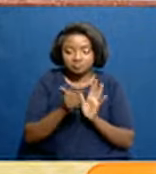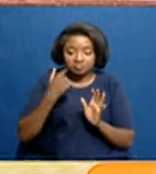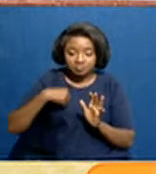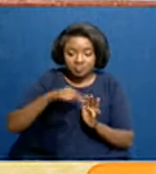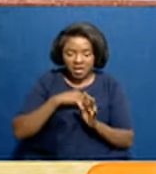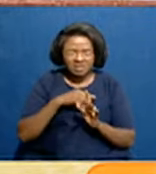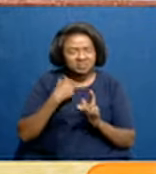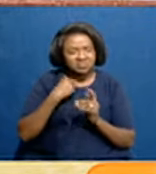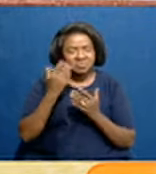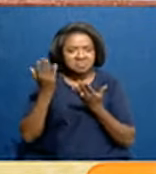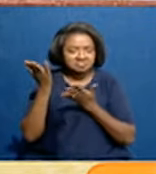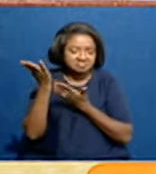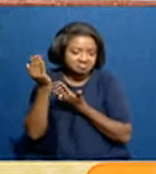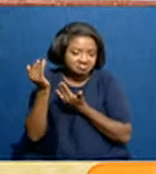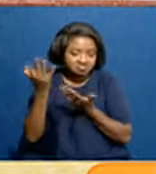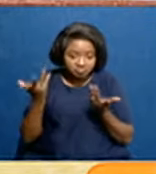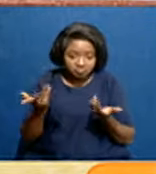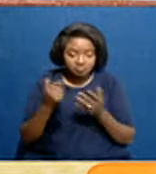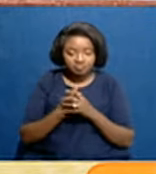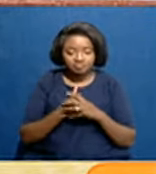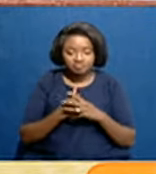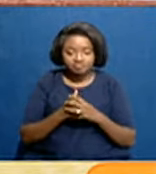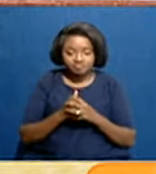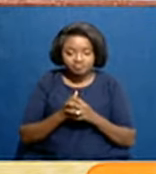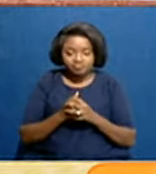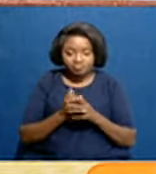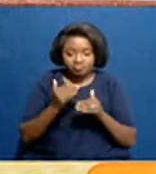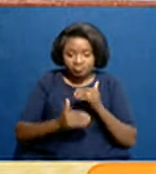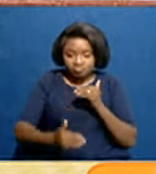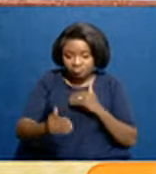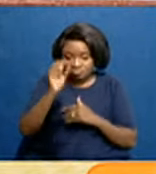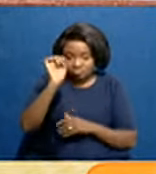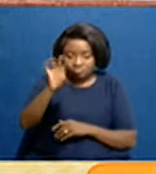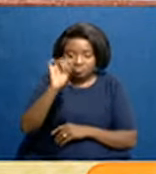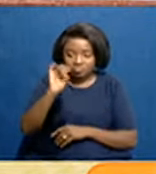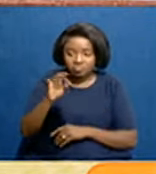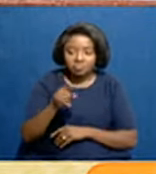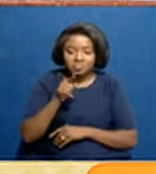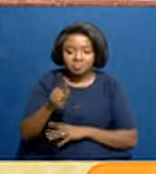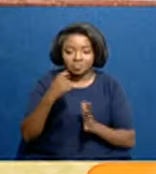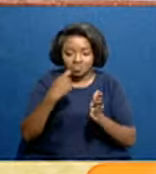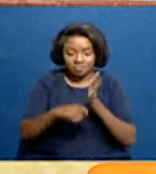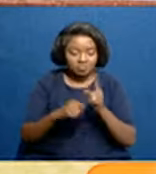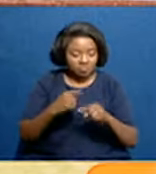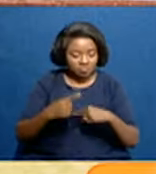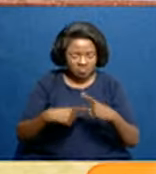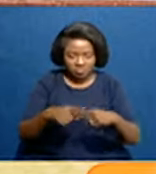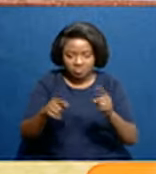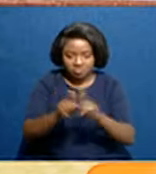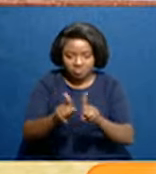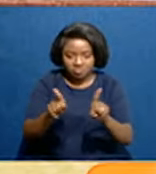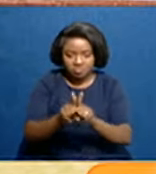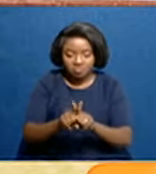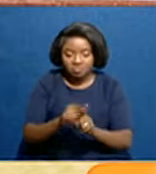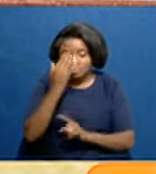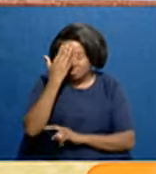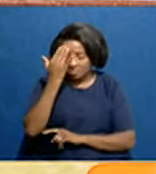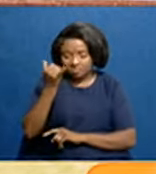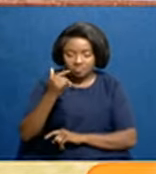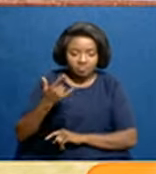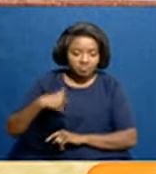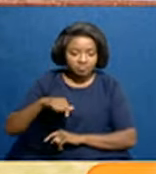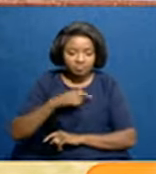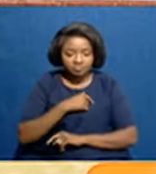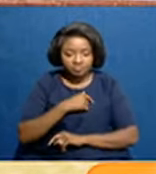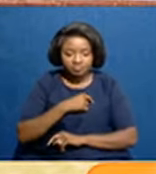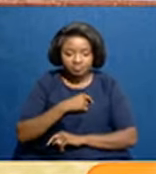anticipate that in the foreseen future, this levy is going to continue. Because Jeff, as we see it, as we're talking